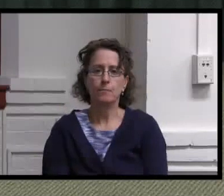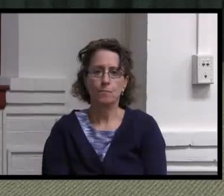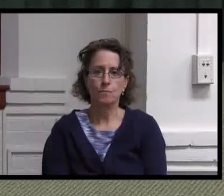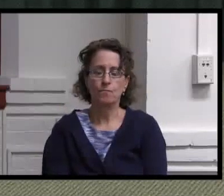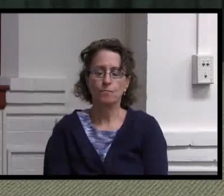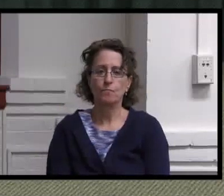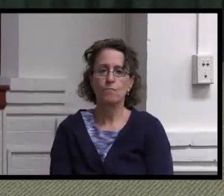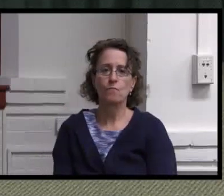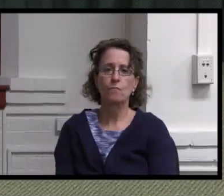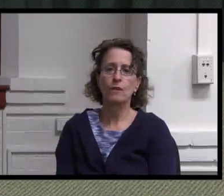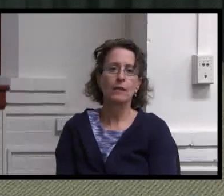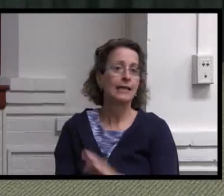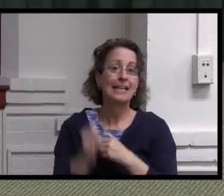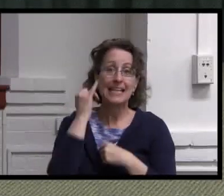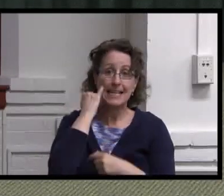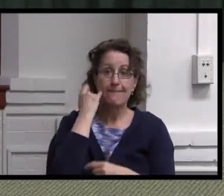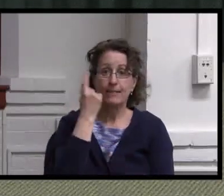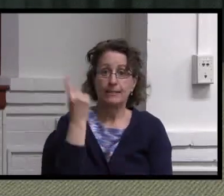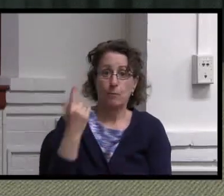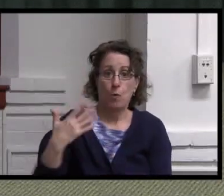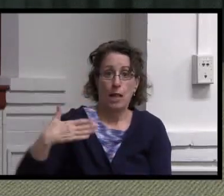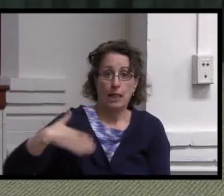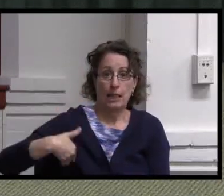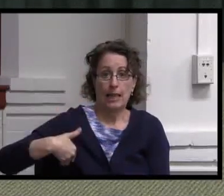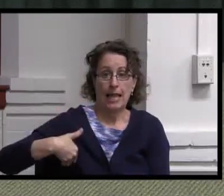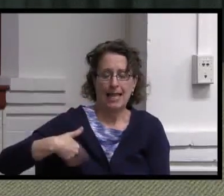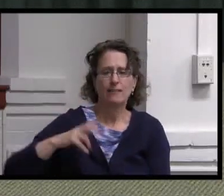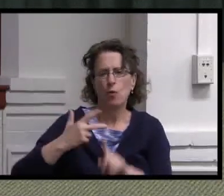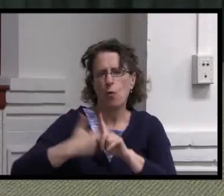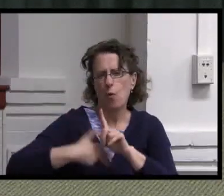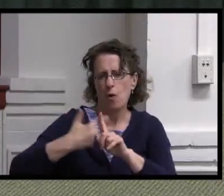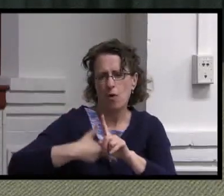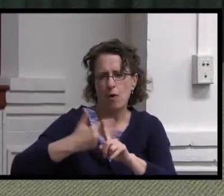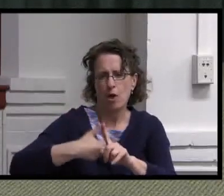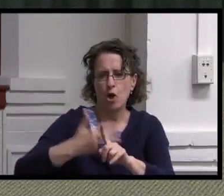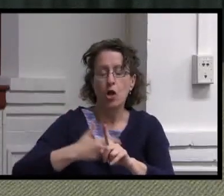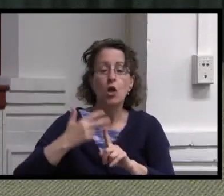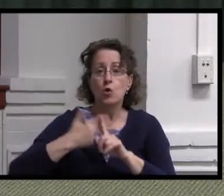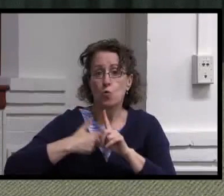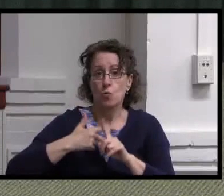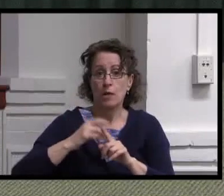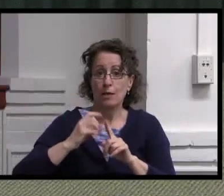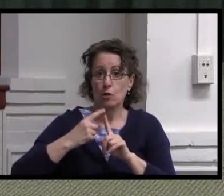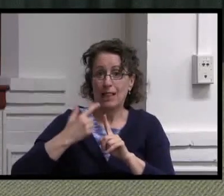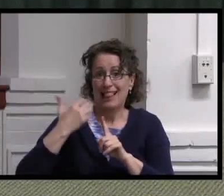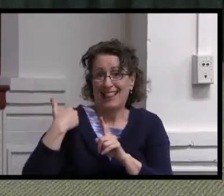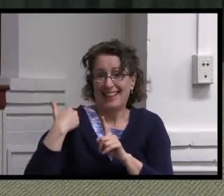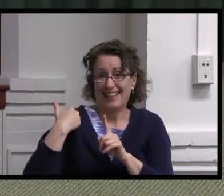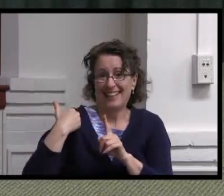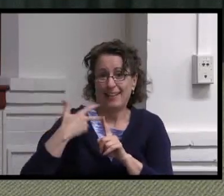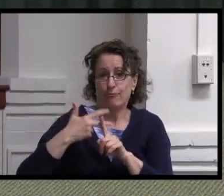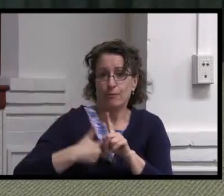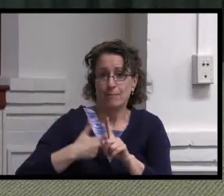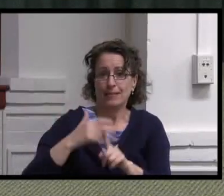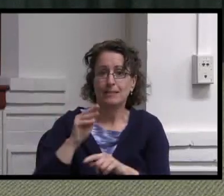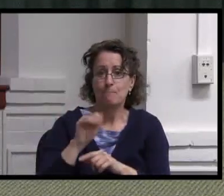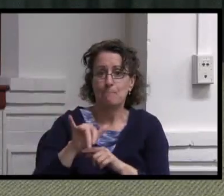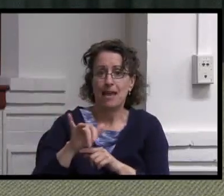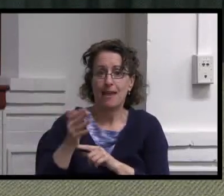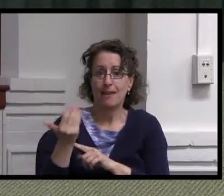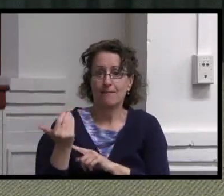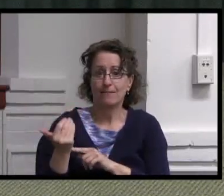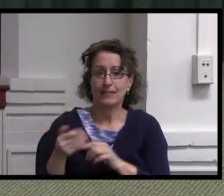anyone who doesn't pay by the deadline for any of the quarters, in this particular quarter, the deadline was May 15th, there is an